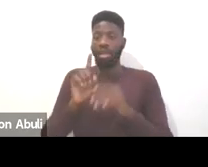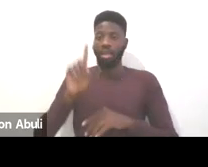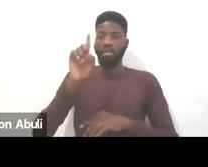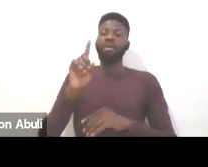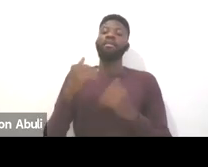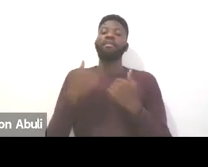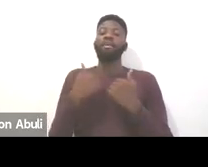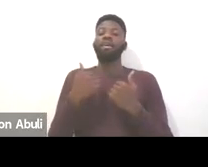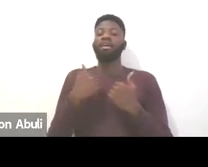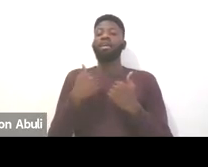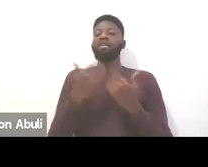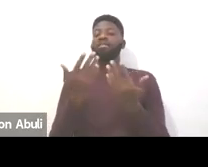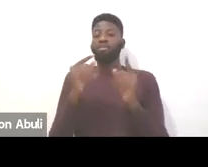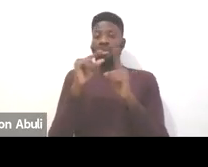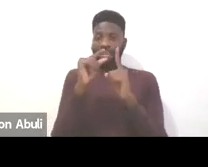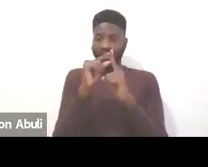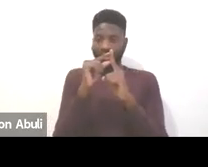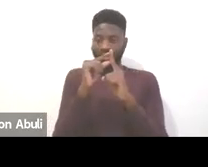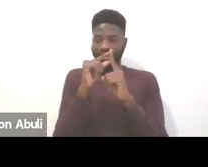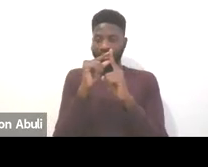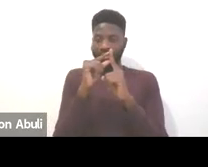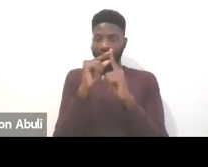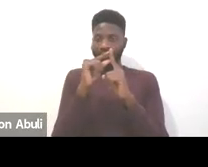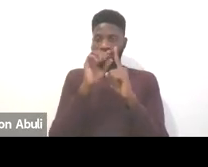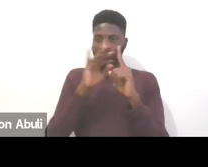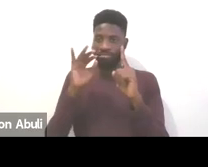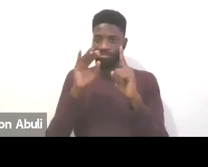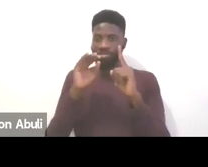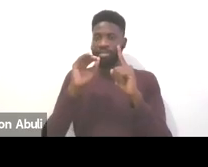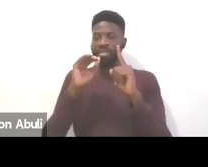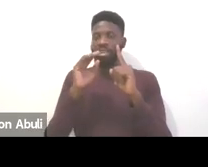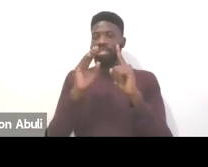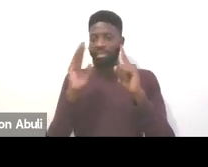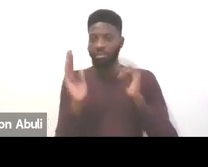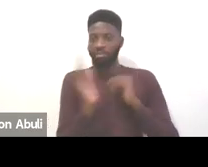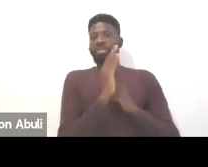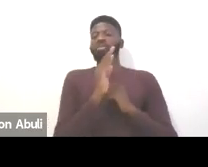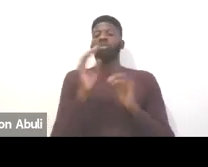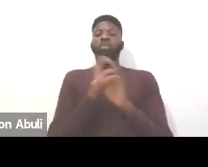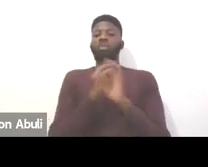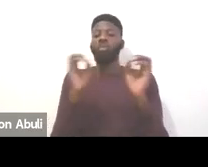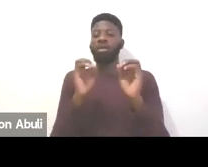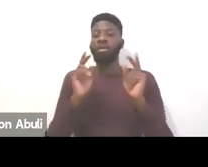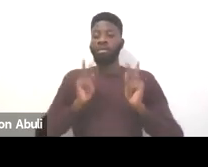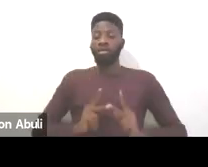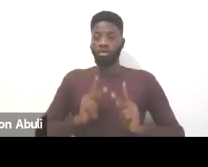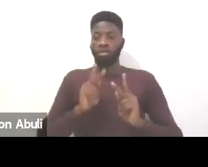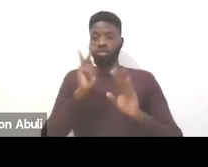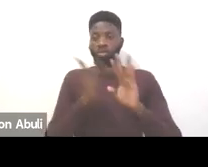no spacing between words in personal profile, in skills and the skills